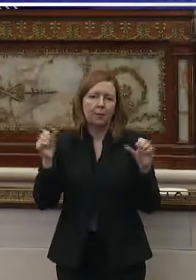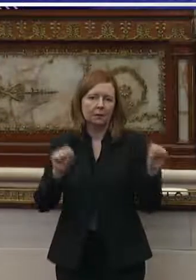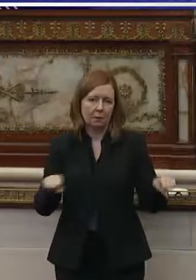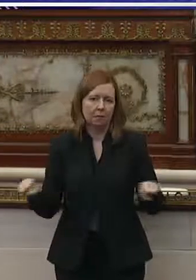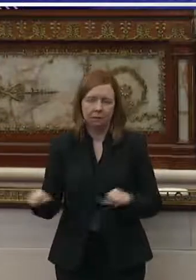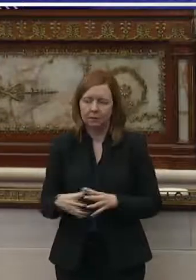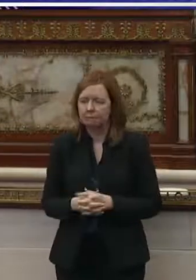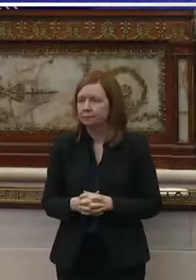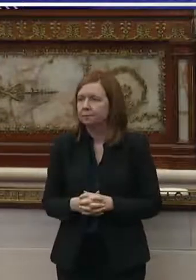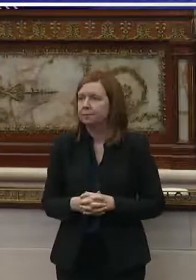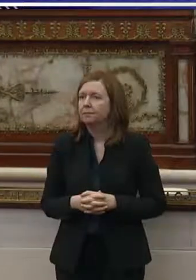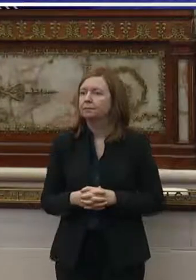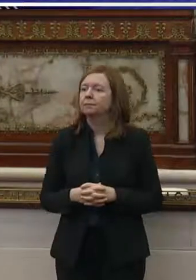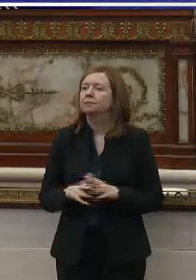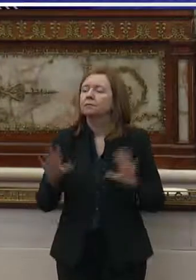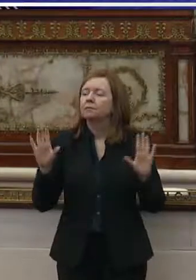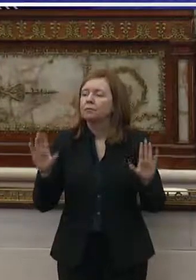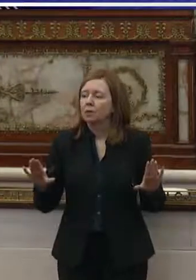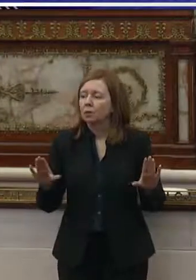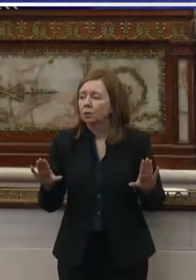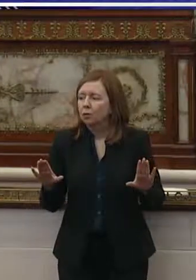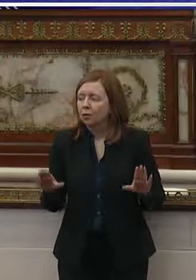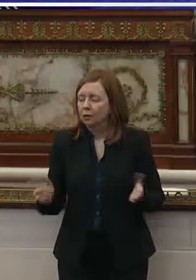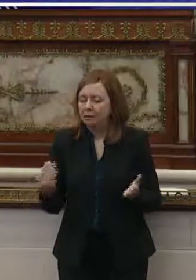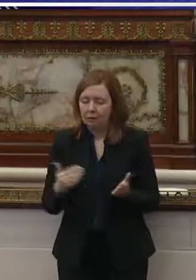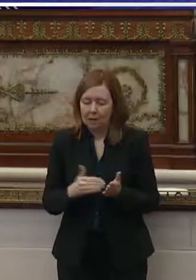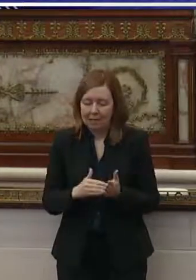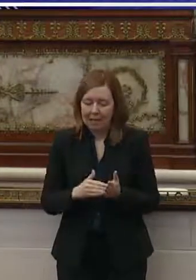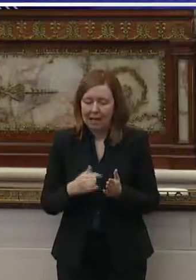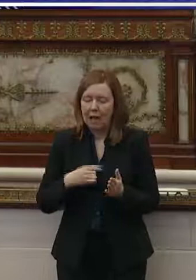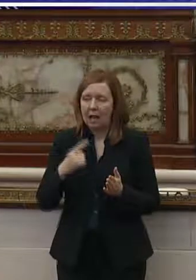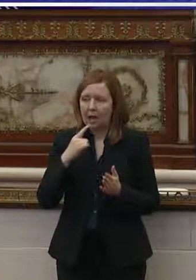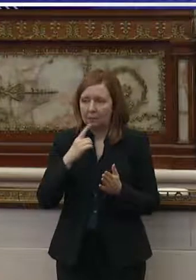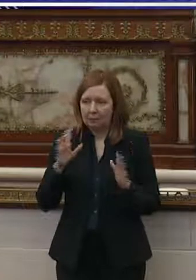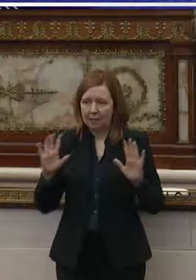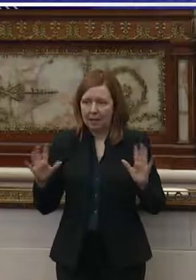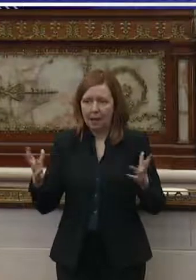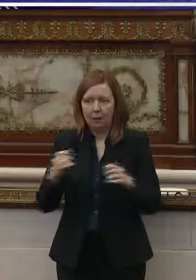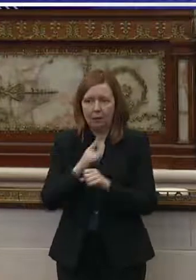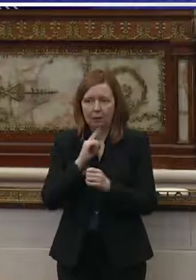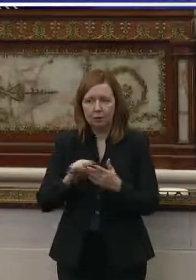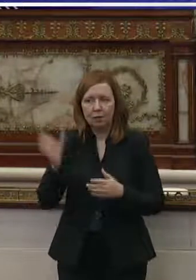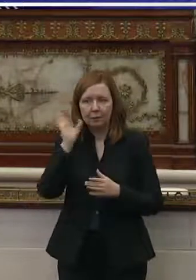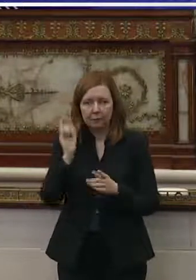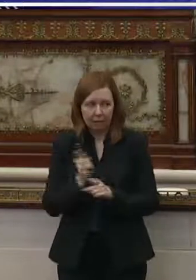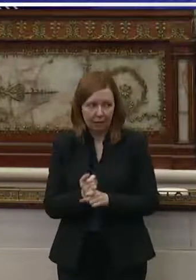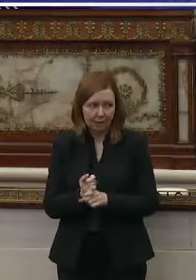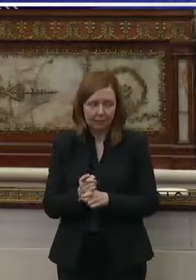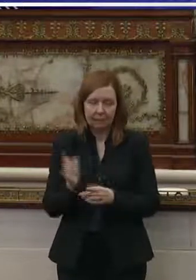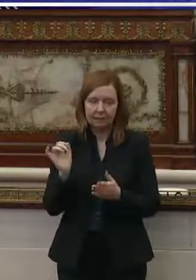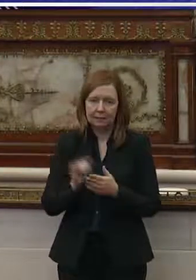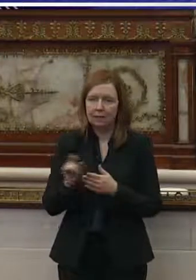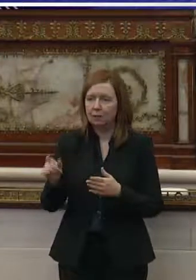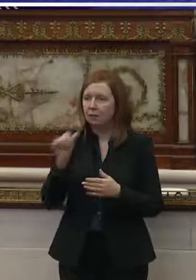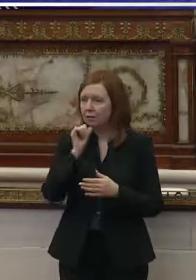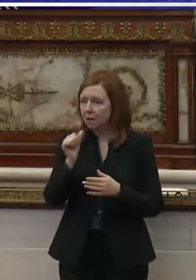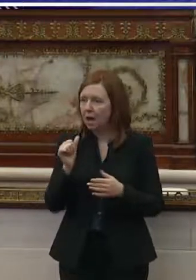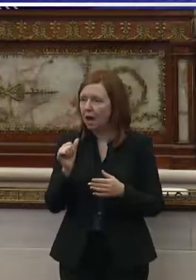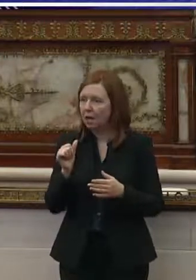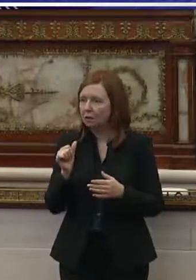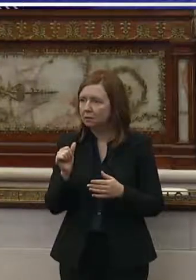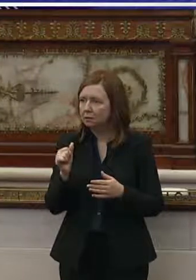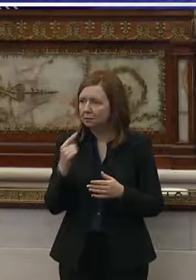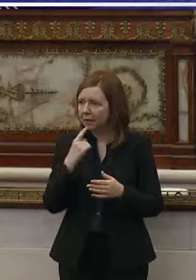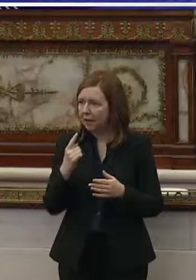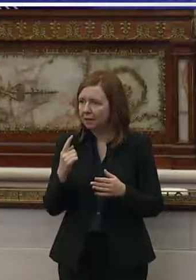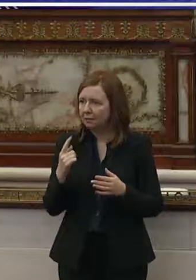it can be. Great. So again, what I'm saying here is, I want to make sure I'm hearing it right, is that you have not closed the door,